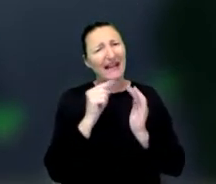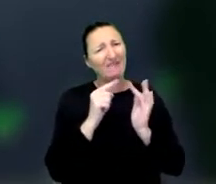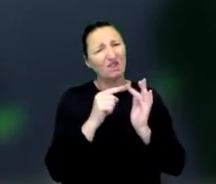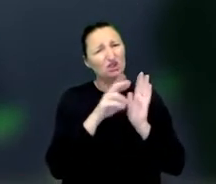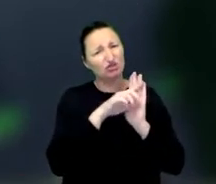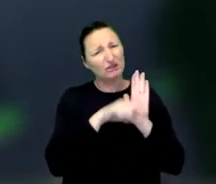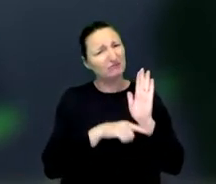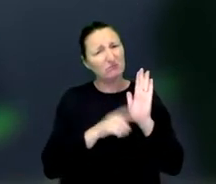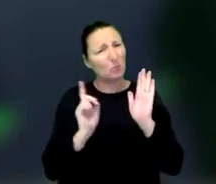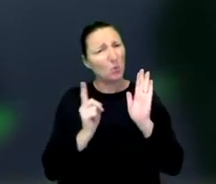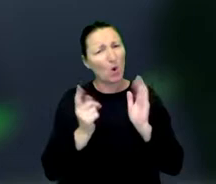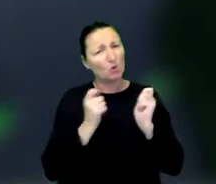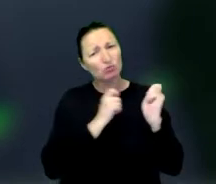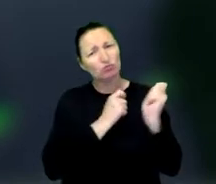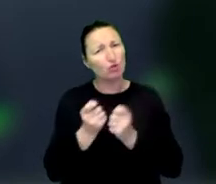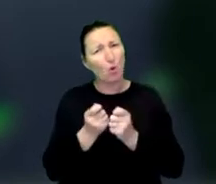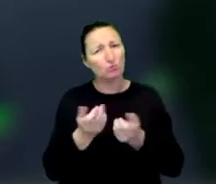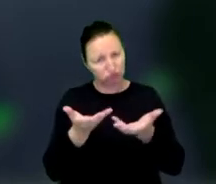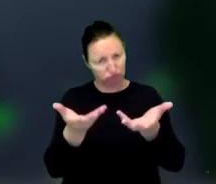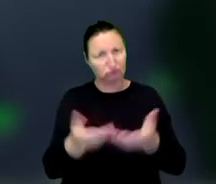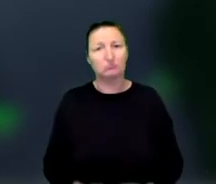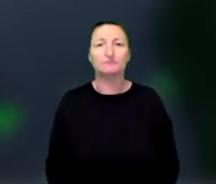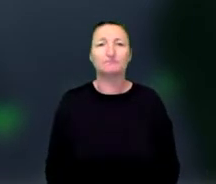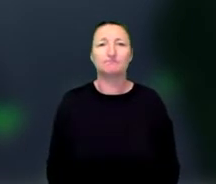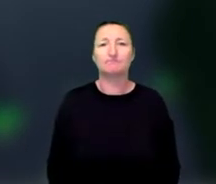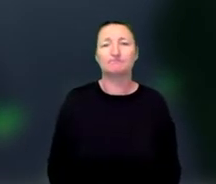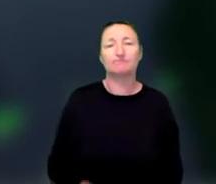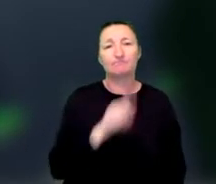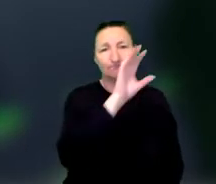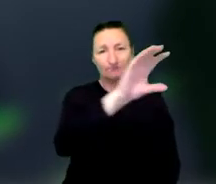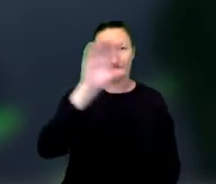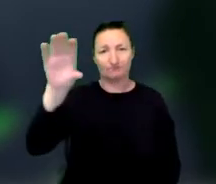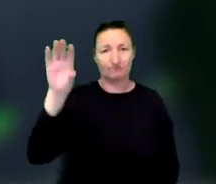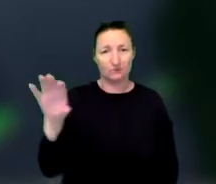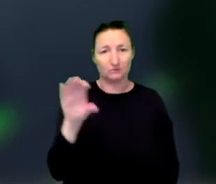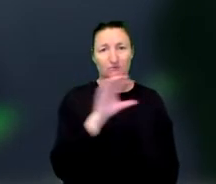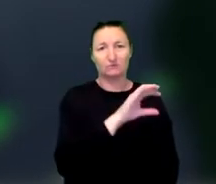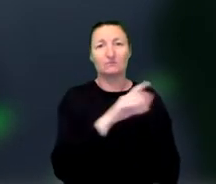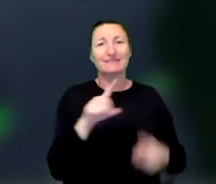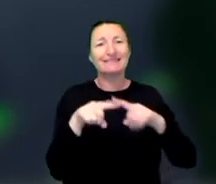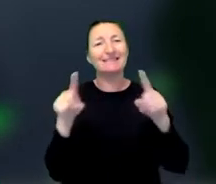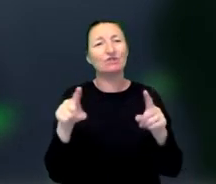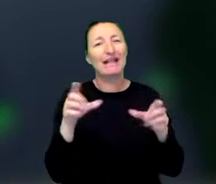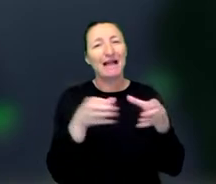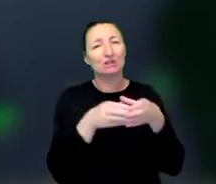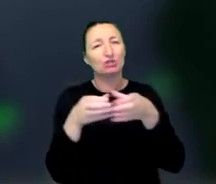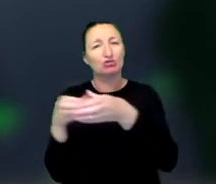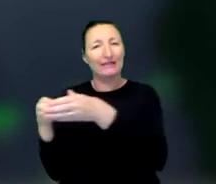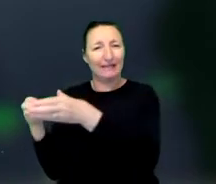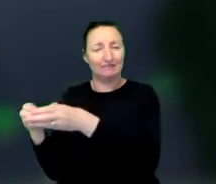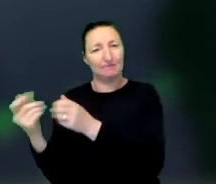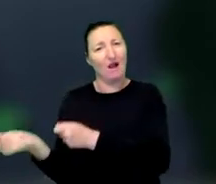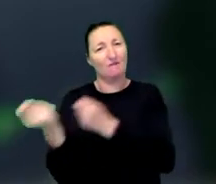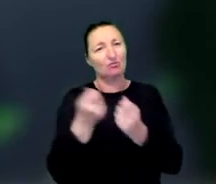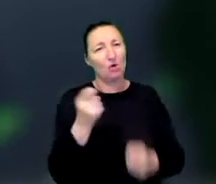us? All right. So yeah, this is our inventory. We have all these different categories of things that we've brought today. And let's see. Should we